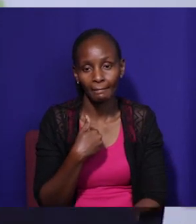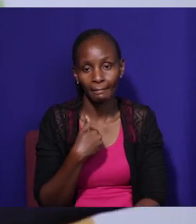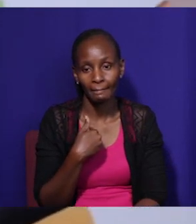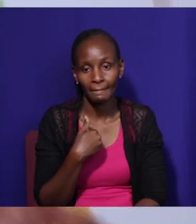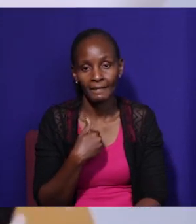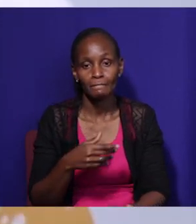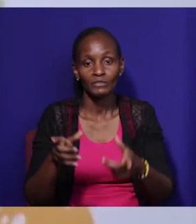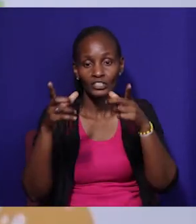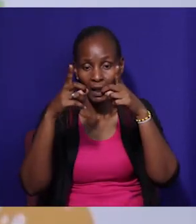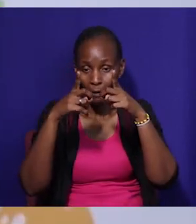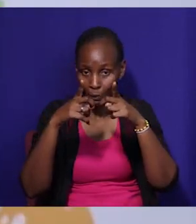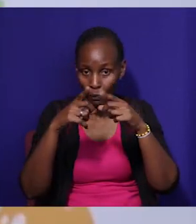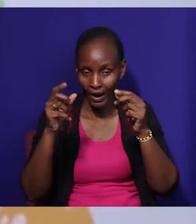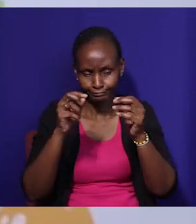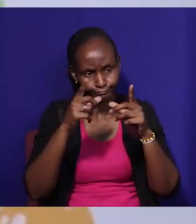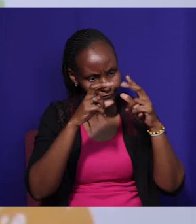word search.